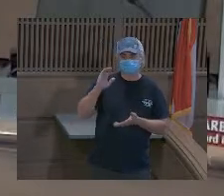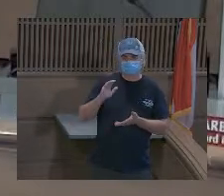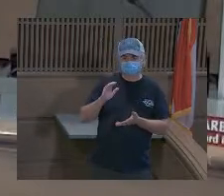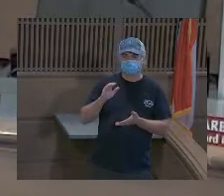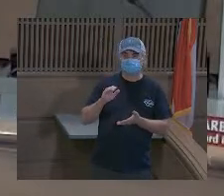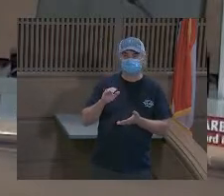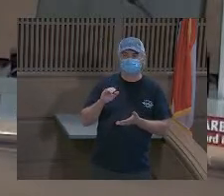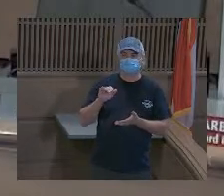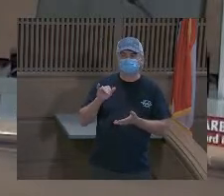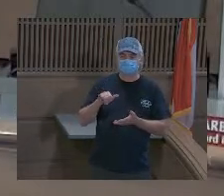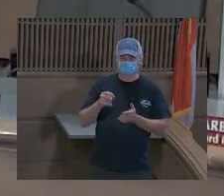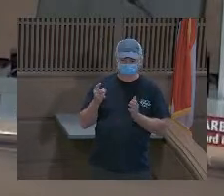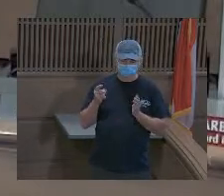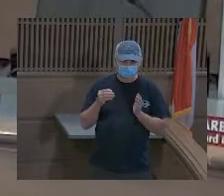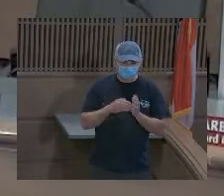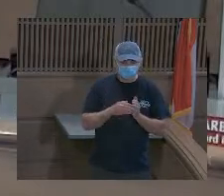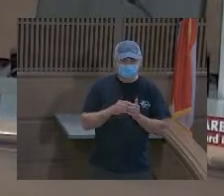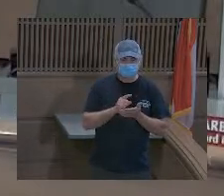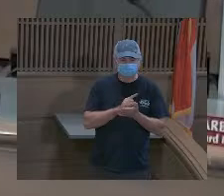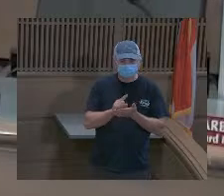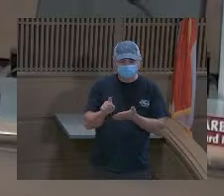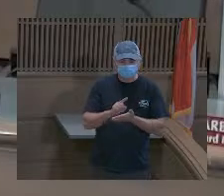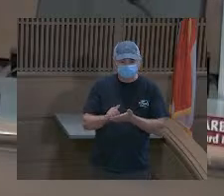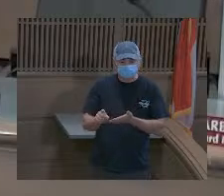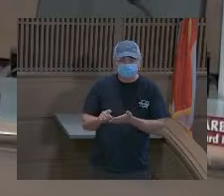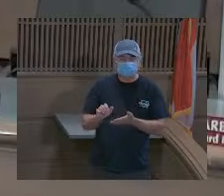is still a very dangerous environment.